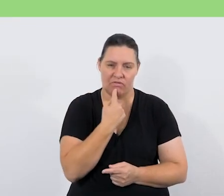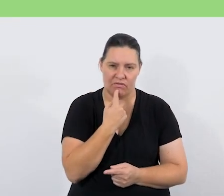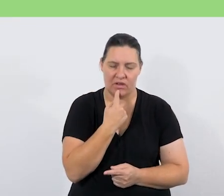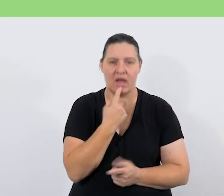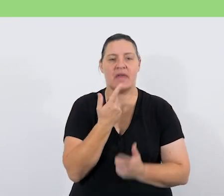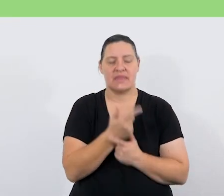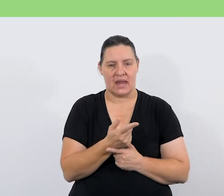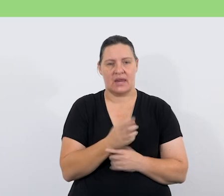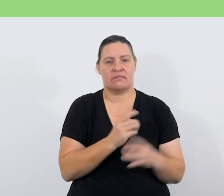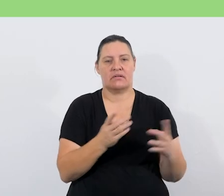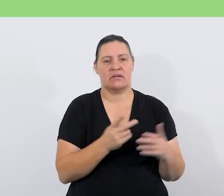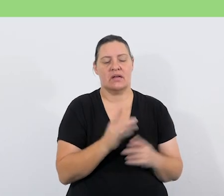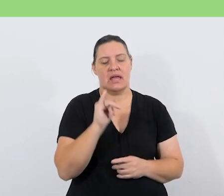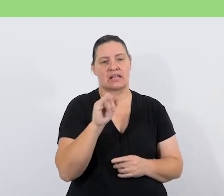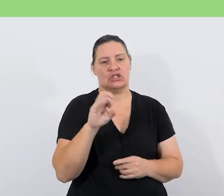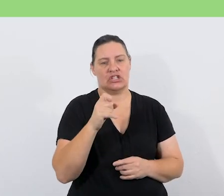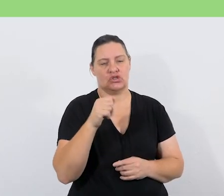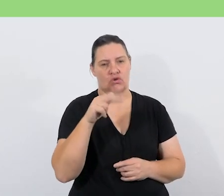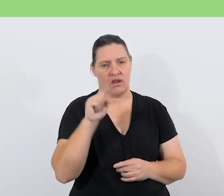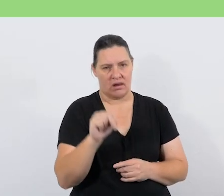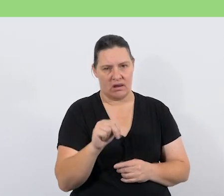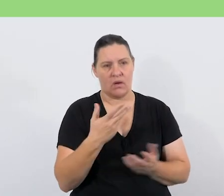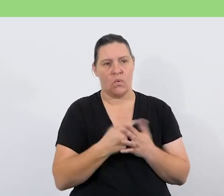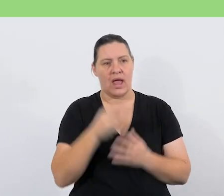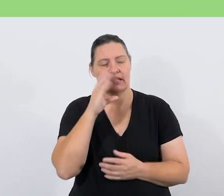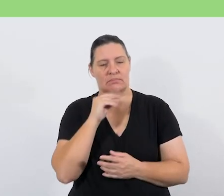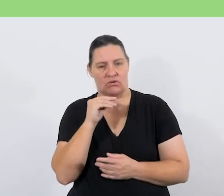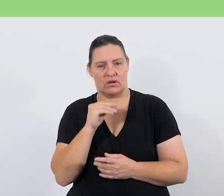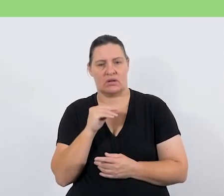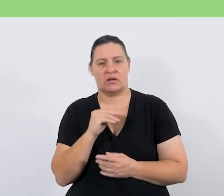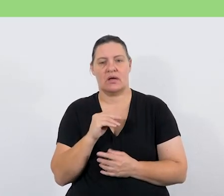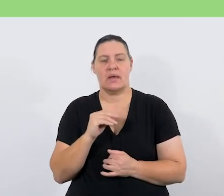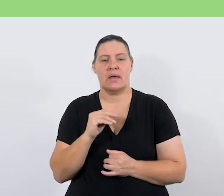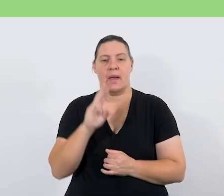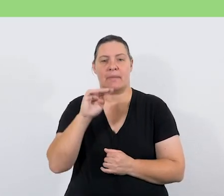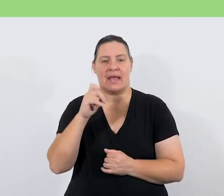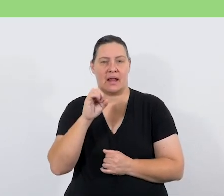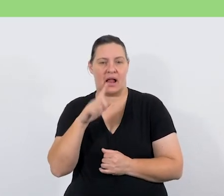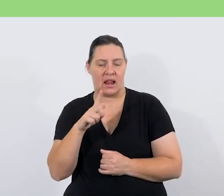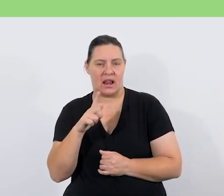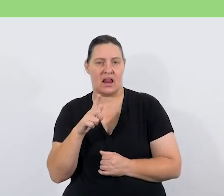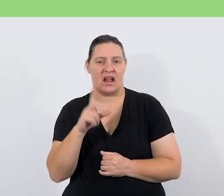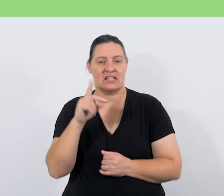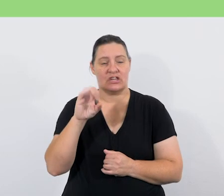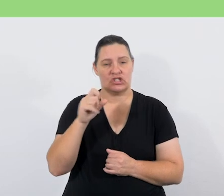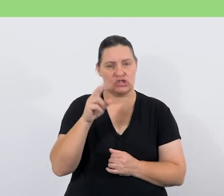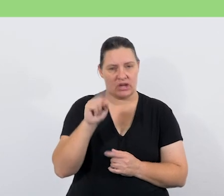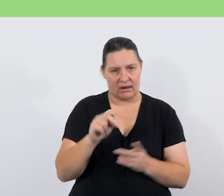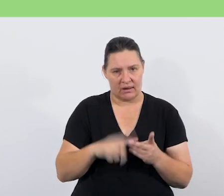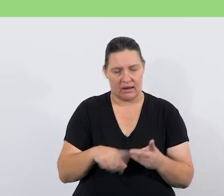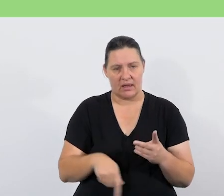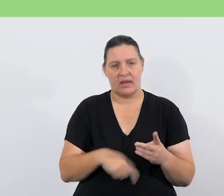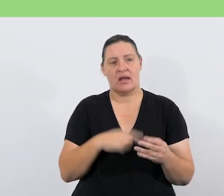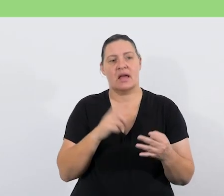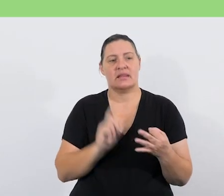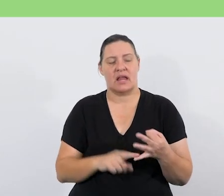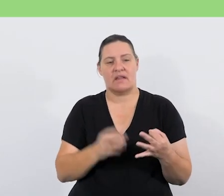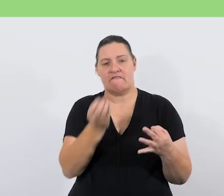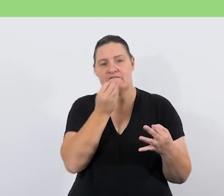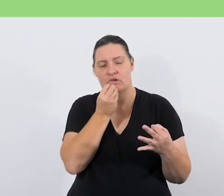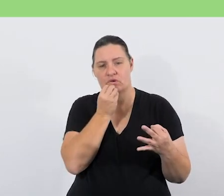the moment the salad gets to the mouth, then the process of ingestion has taken place. Our second process then